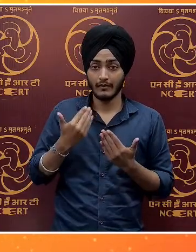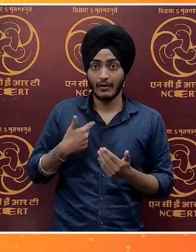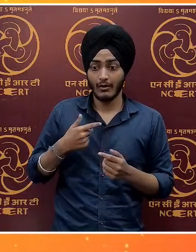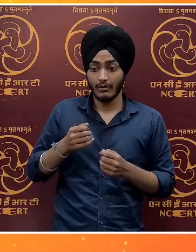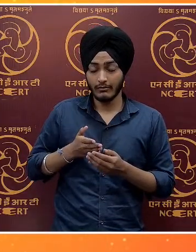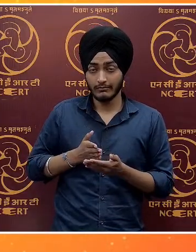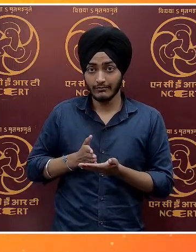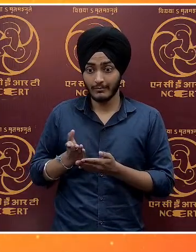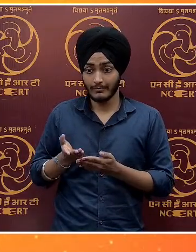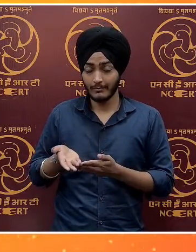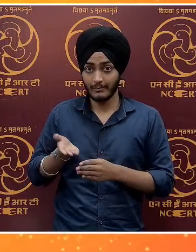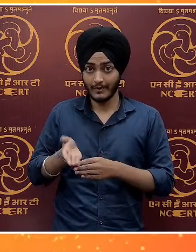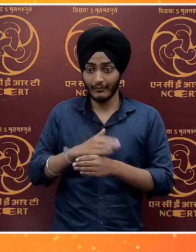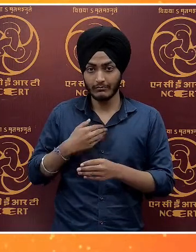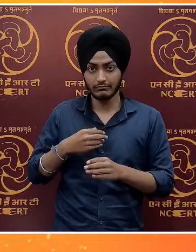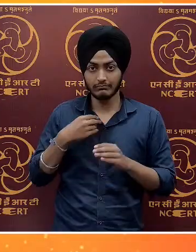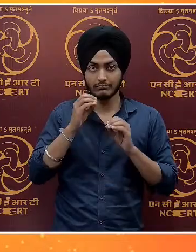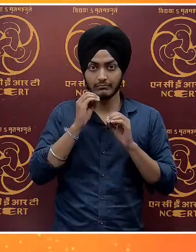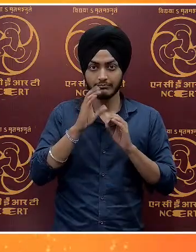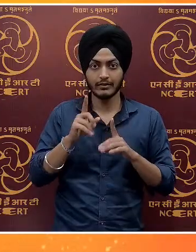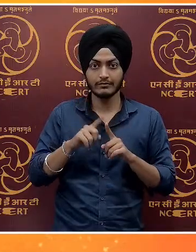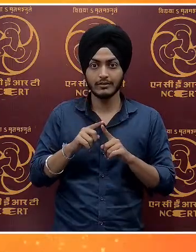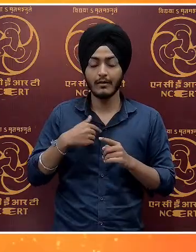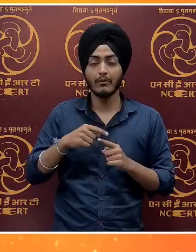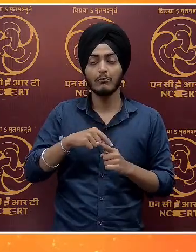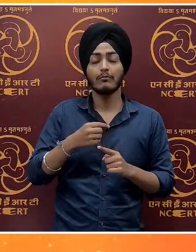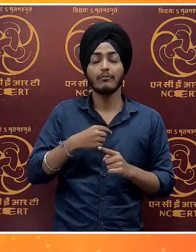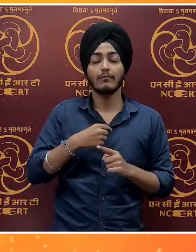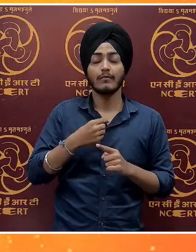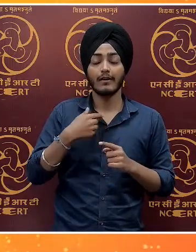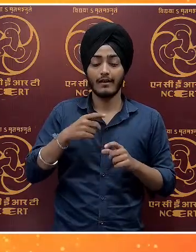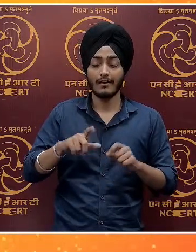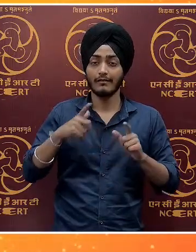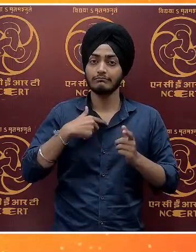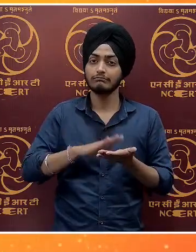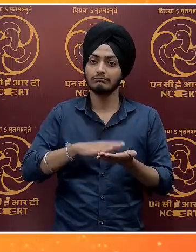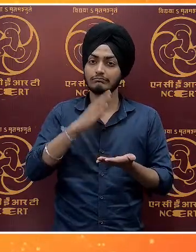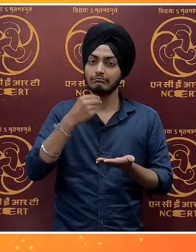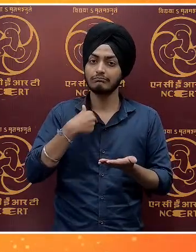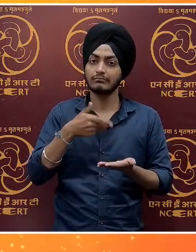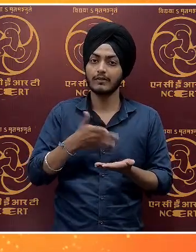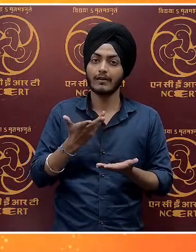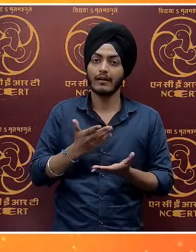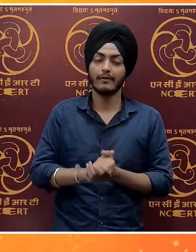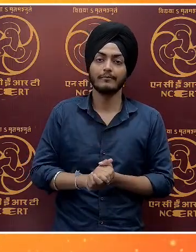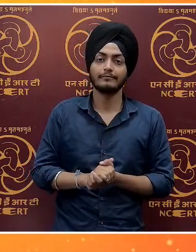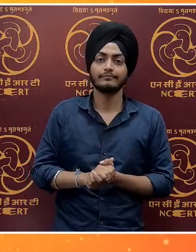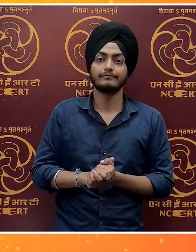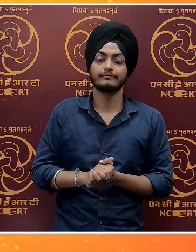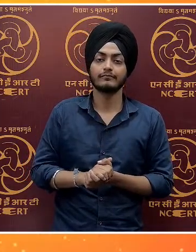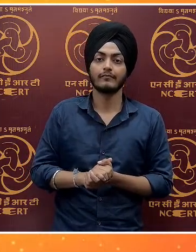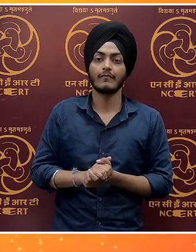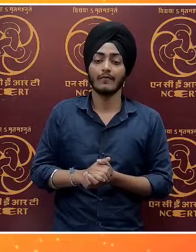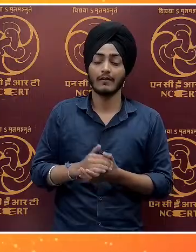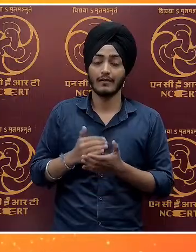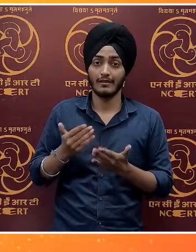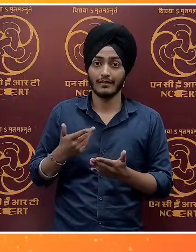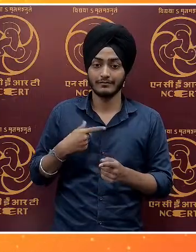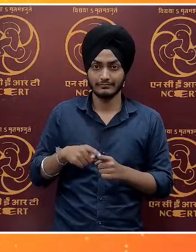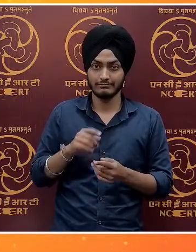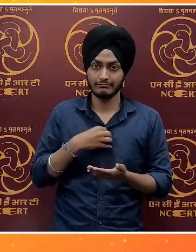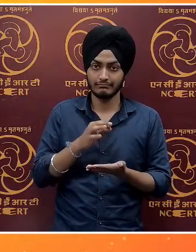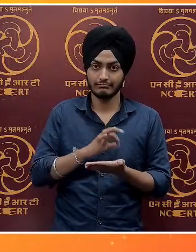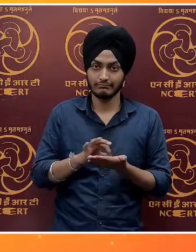the modified homework, let's conclude what we have learned today. Why not? Definitely. We learned about, we read a